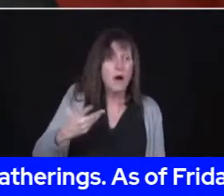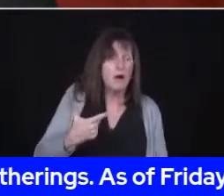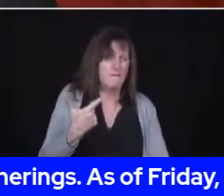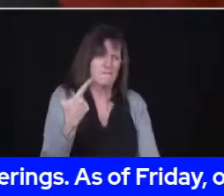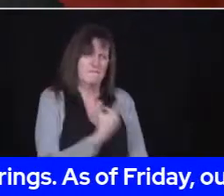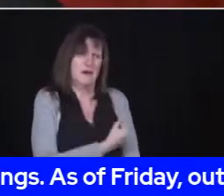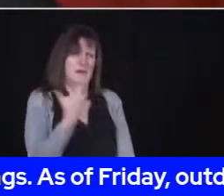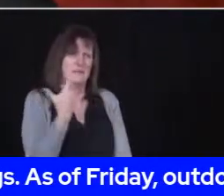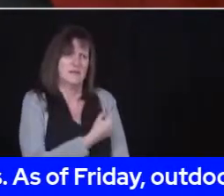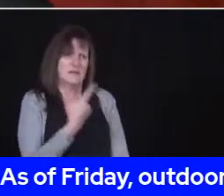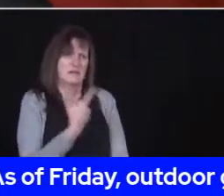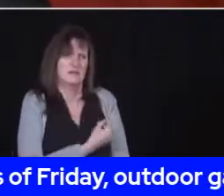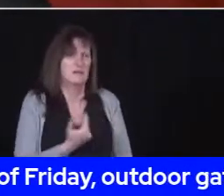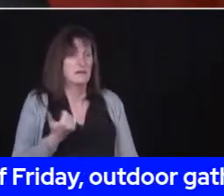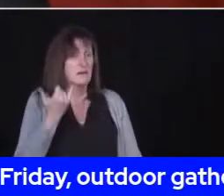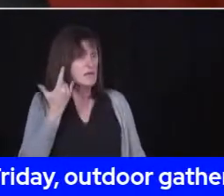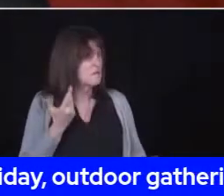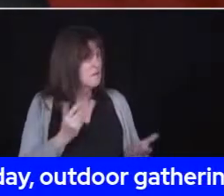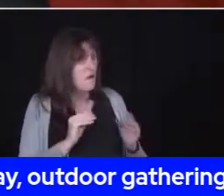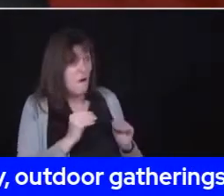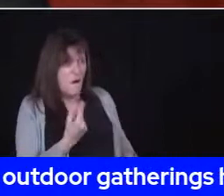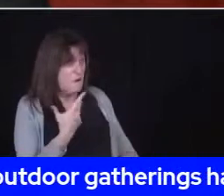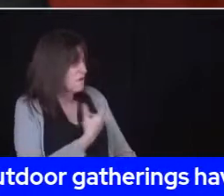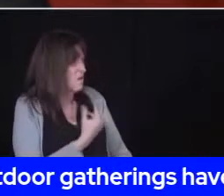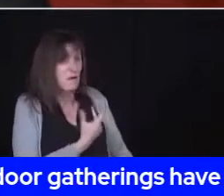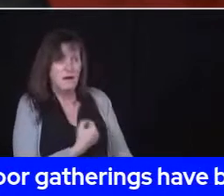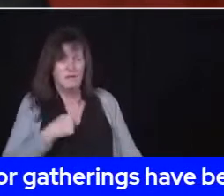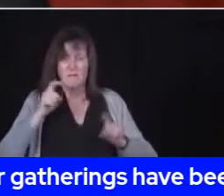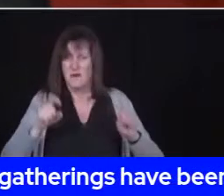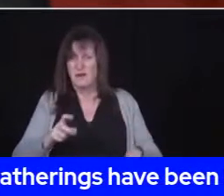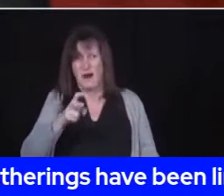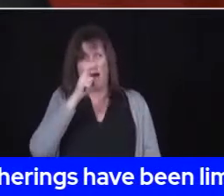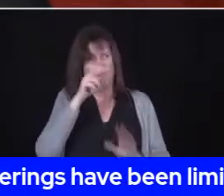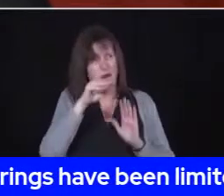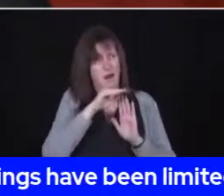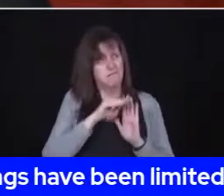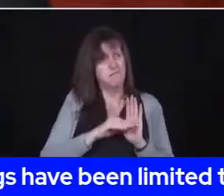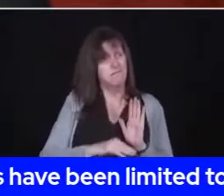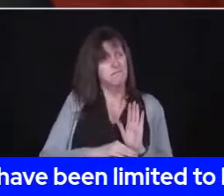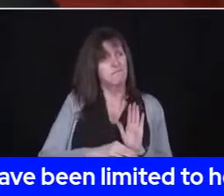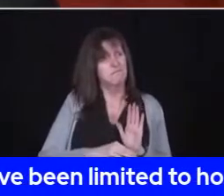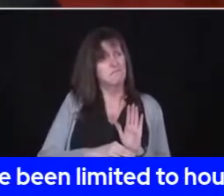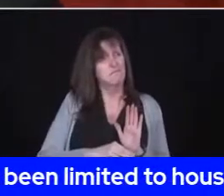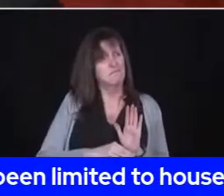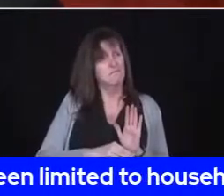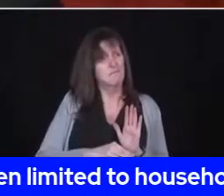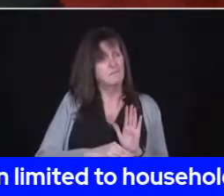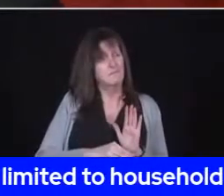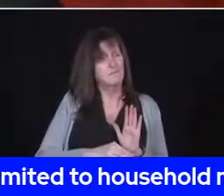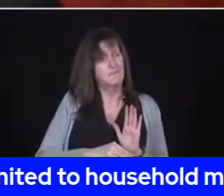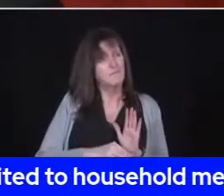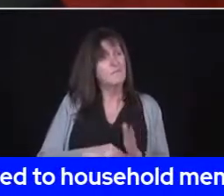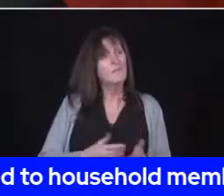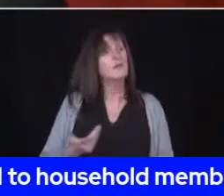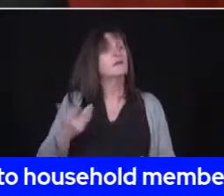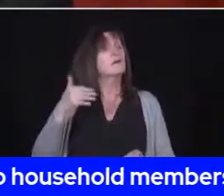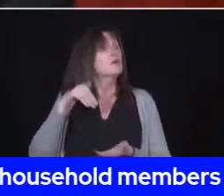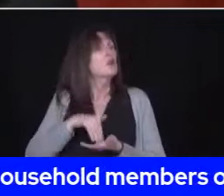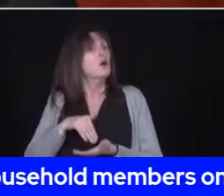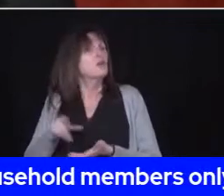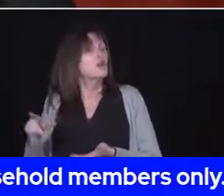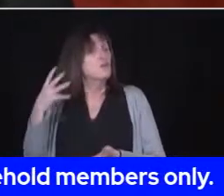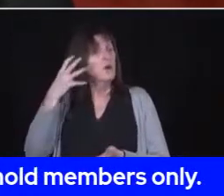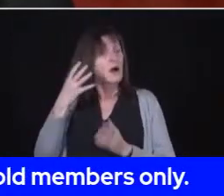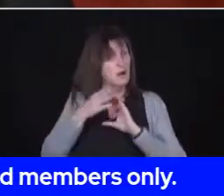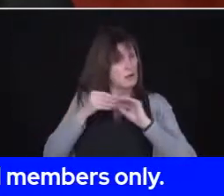to Dr. Williams, but let me reassure you, the measures, after talking to Dr. Brown, if we didn't take the tighter measures that we have